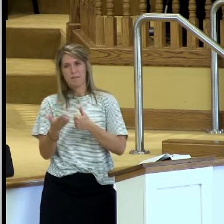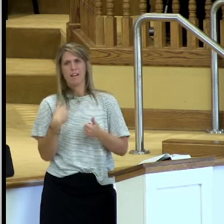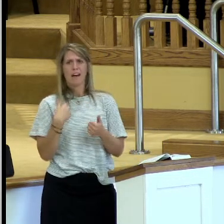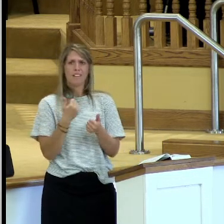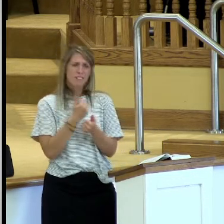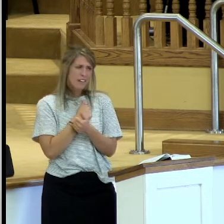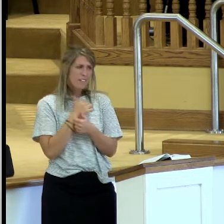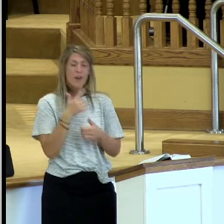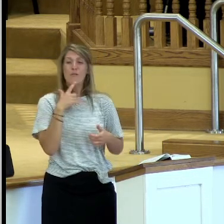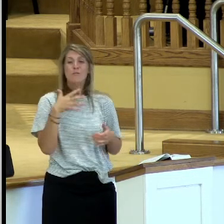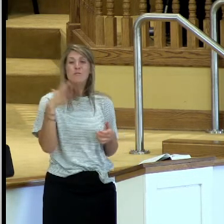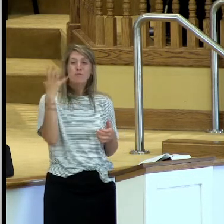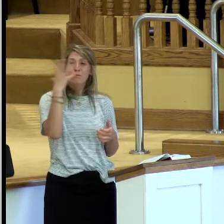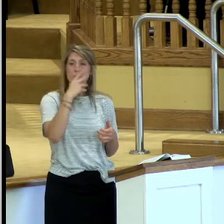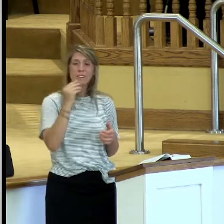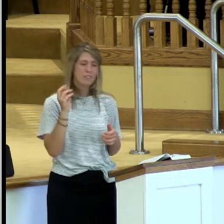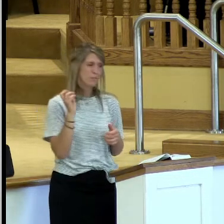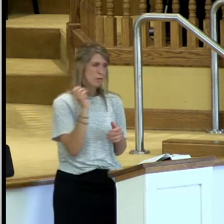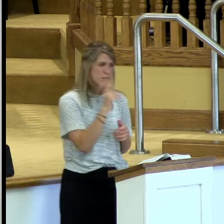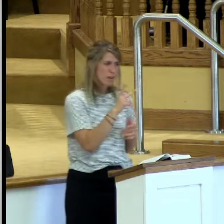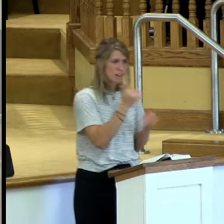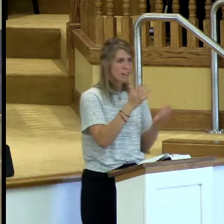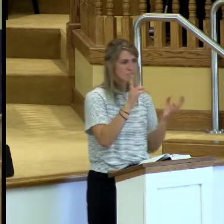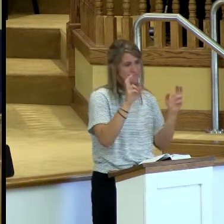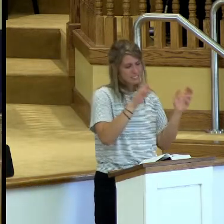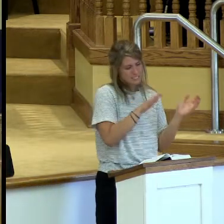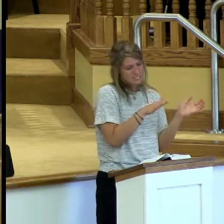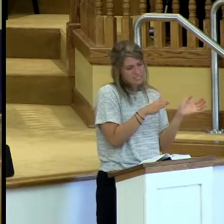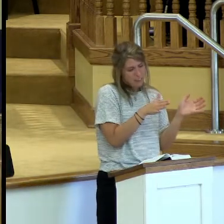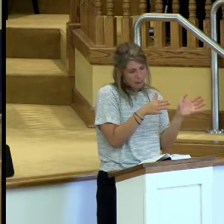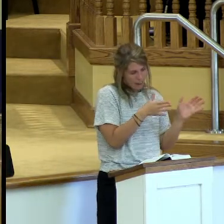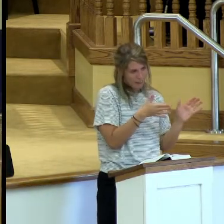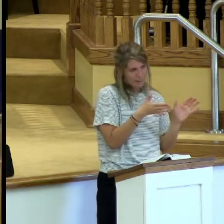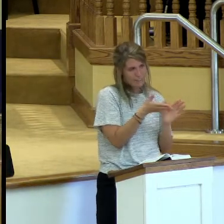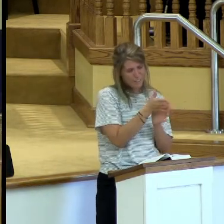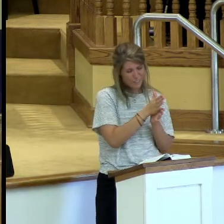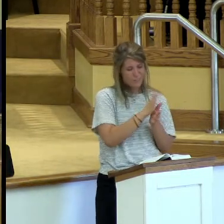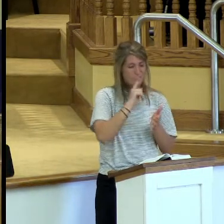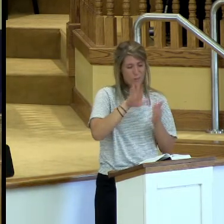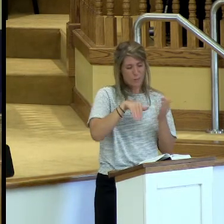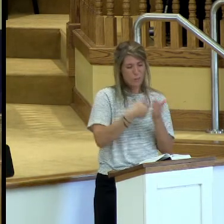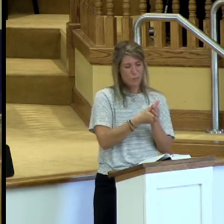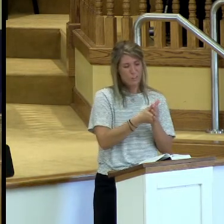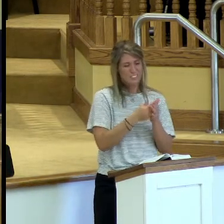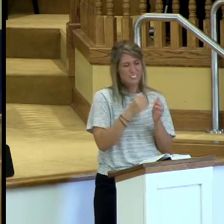I loved it. I was like, man, it's pretty. We went back, and it's dying. The entire nation is.